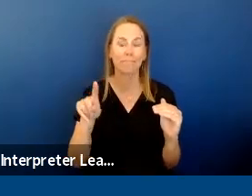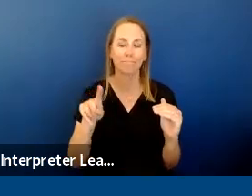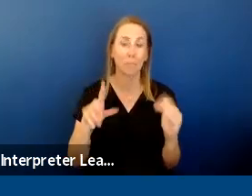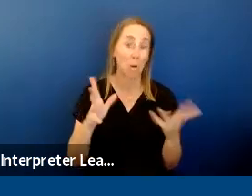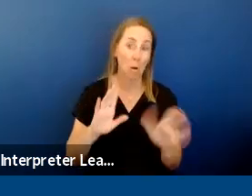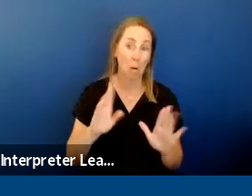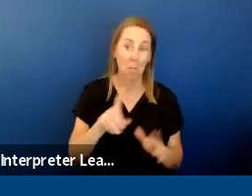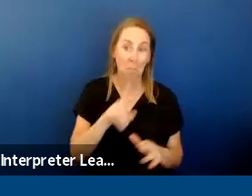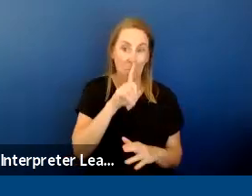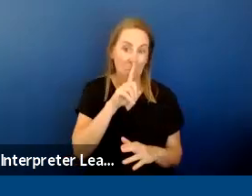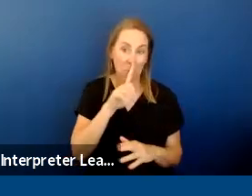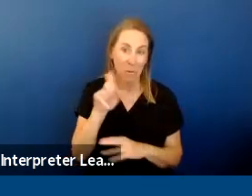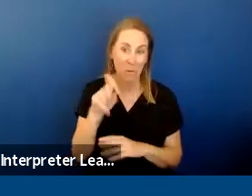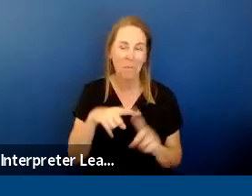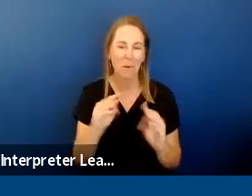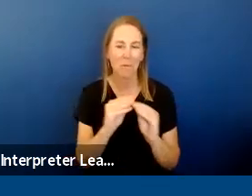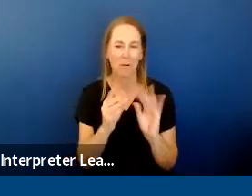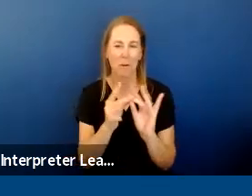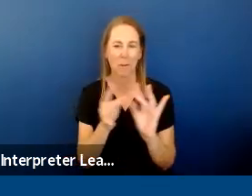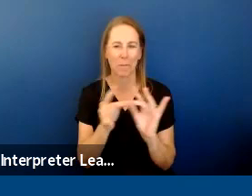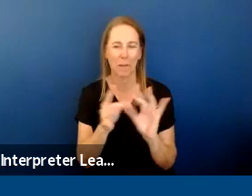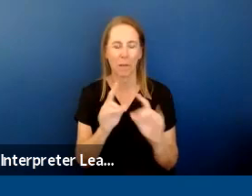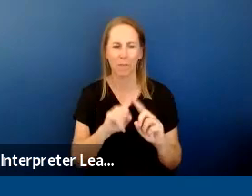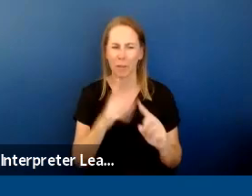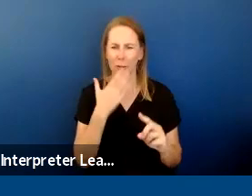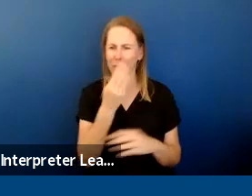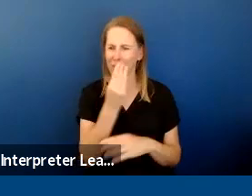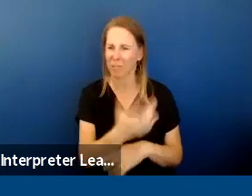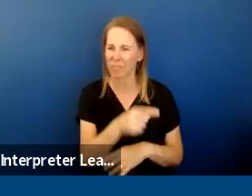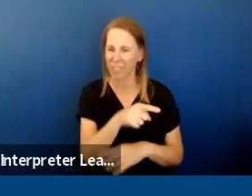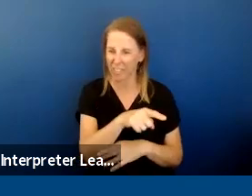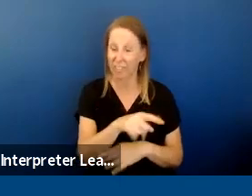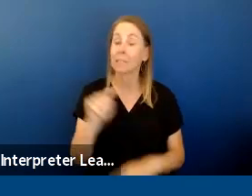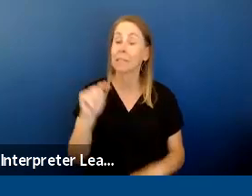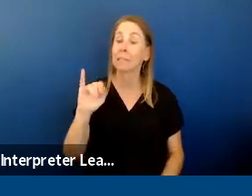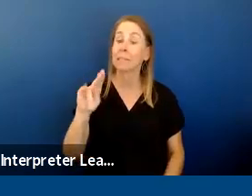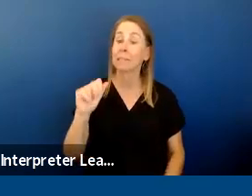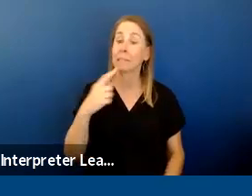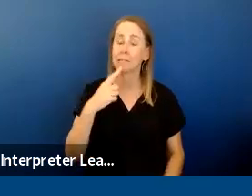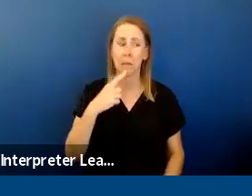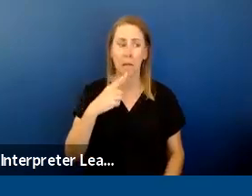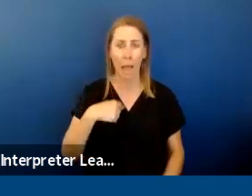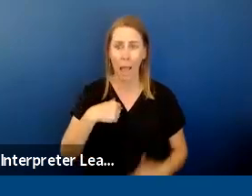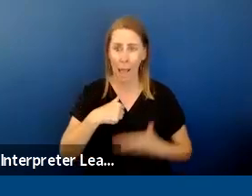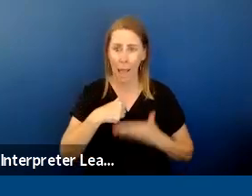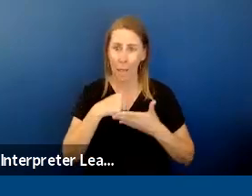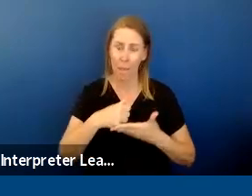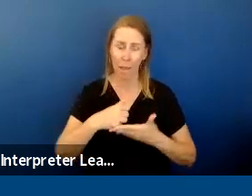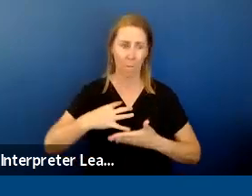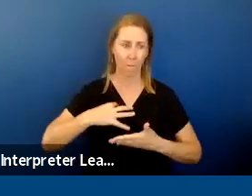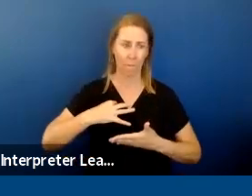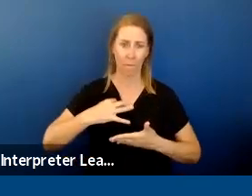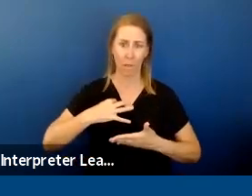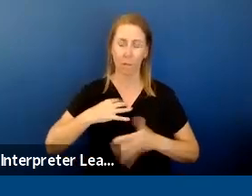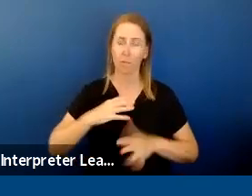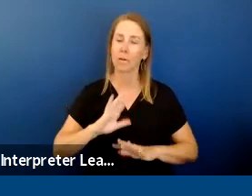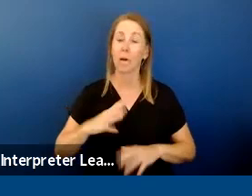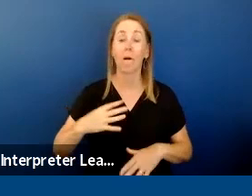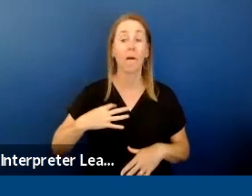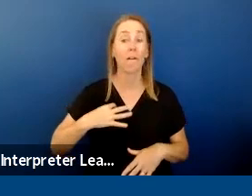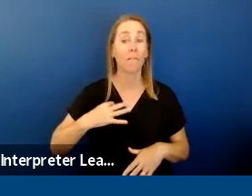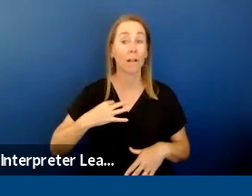then finding out where you would get set up for that registration. I do know that most counties will have a registration for people